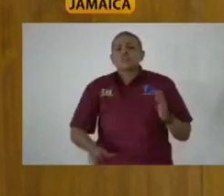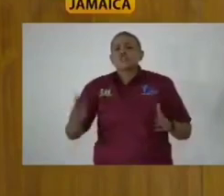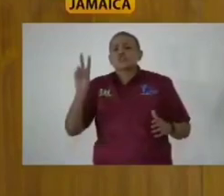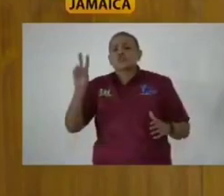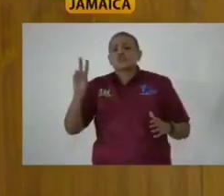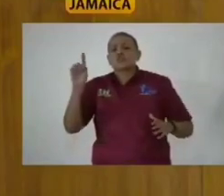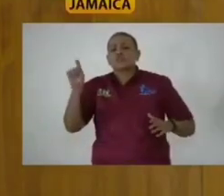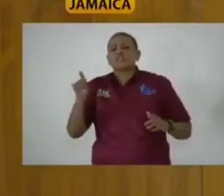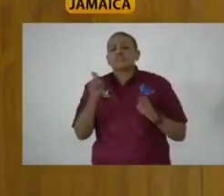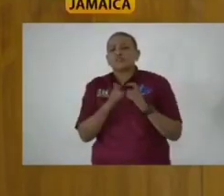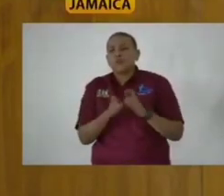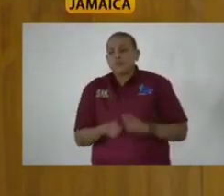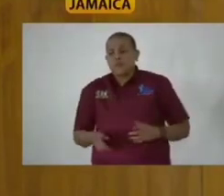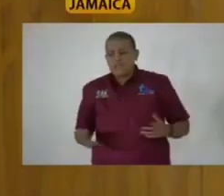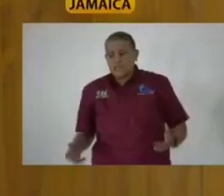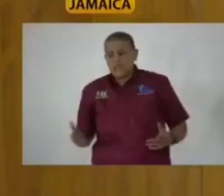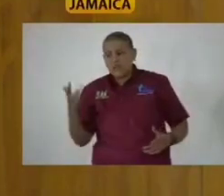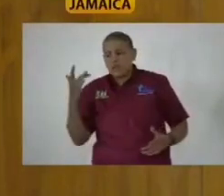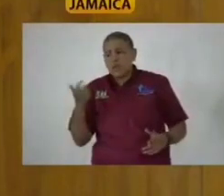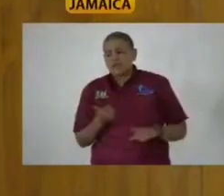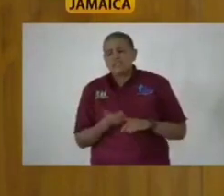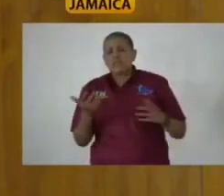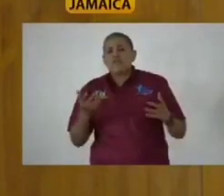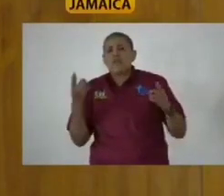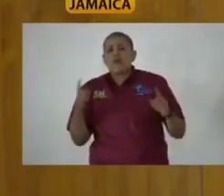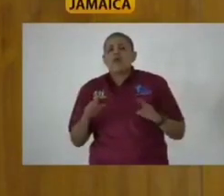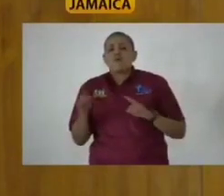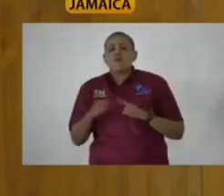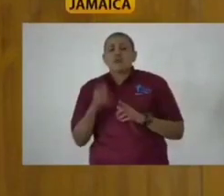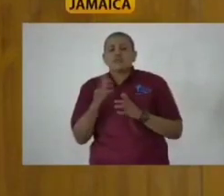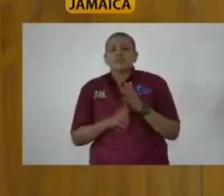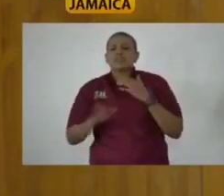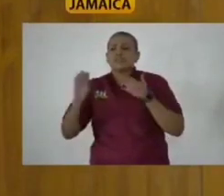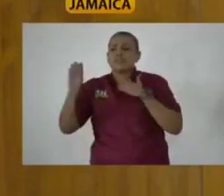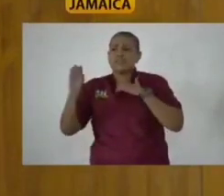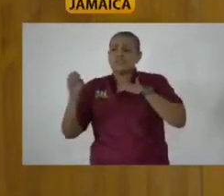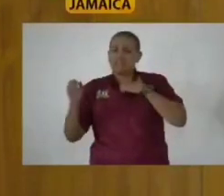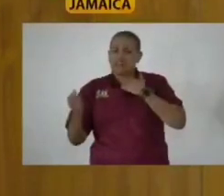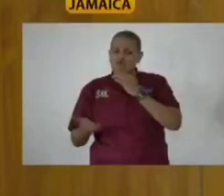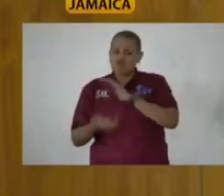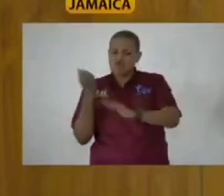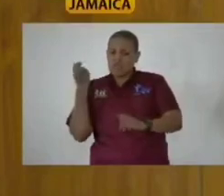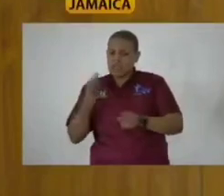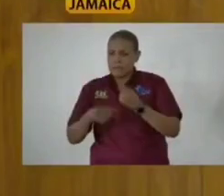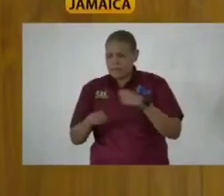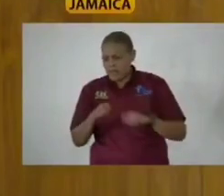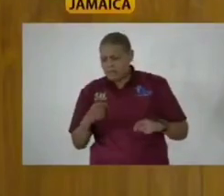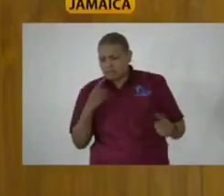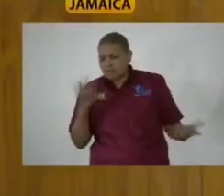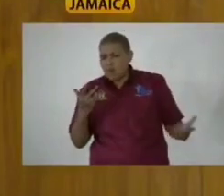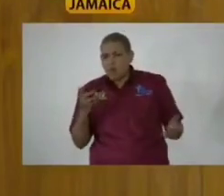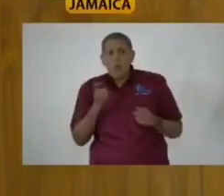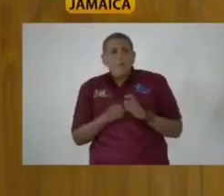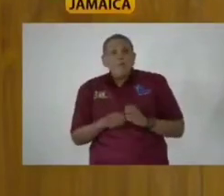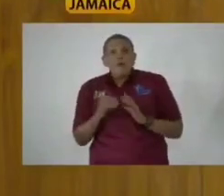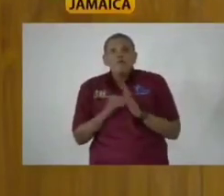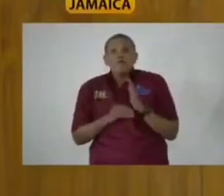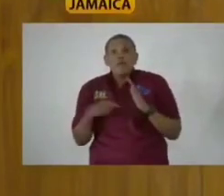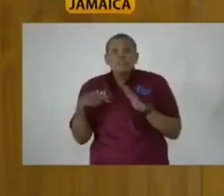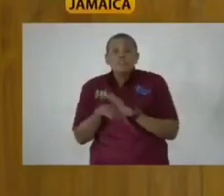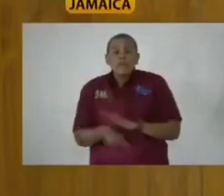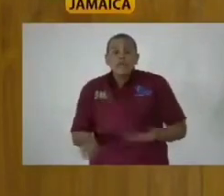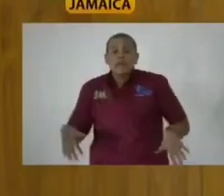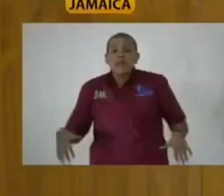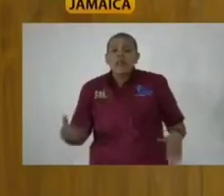needs to be amended because of what happened when Section 50 was repealed. She hasn't said what that amendment is. I suppose she would like me to